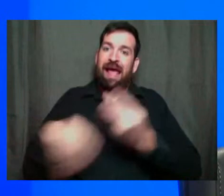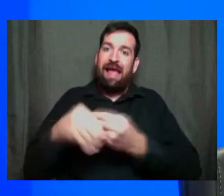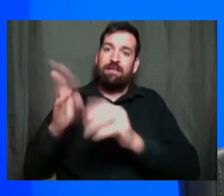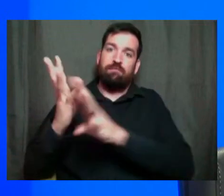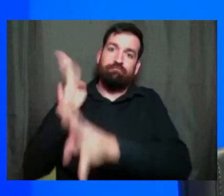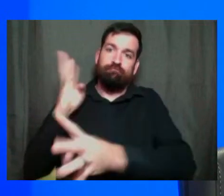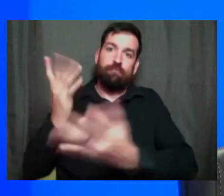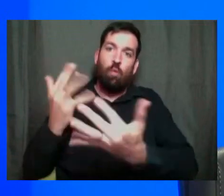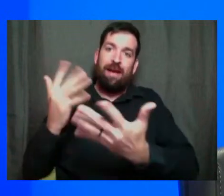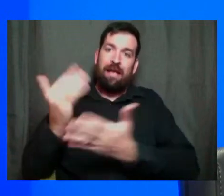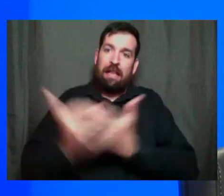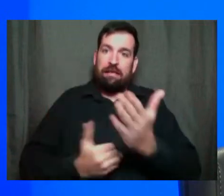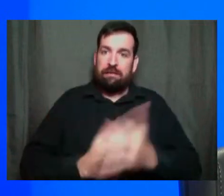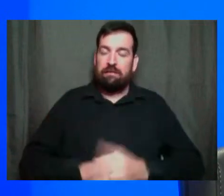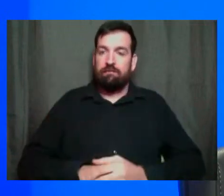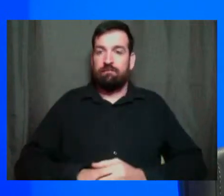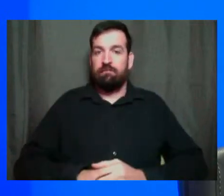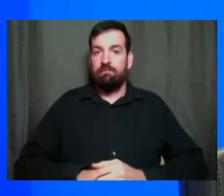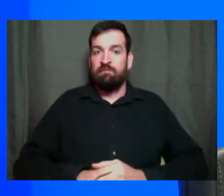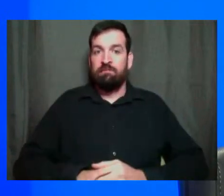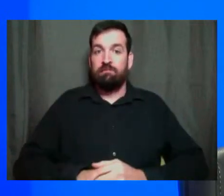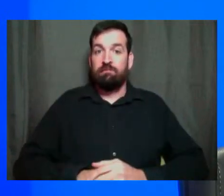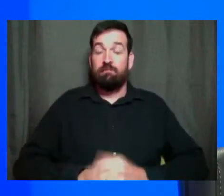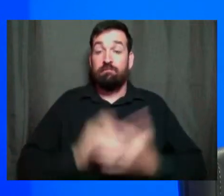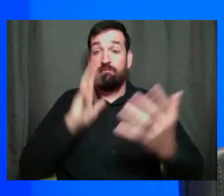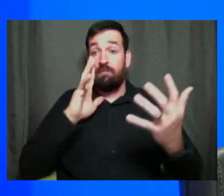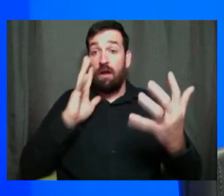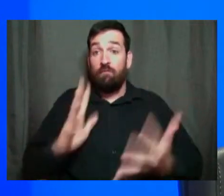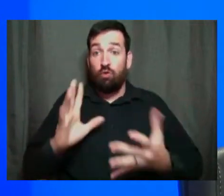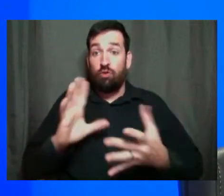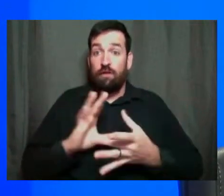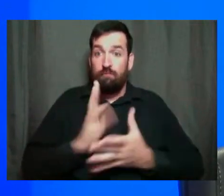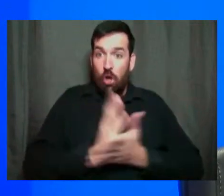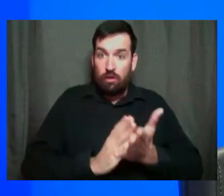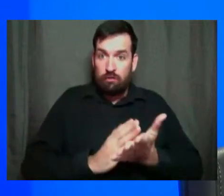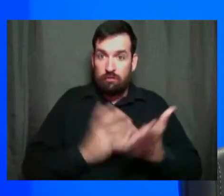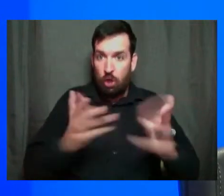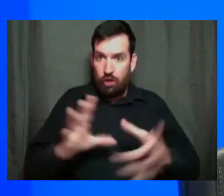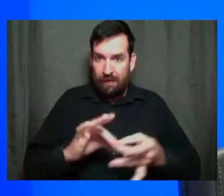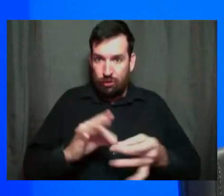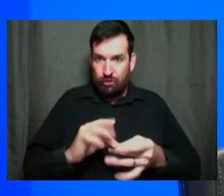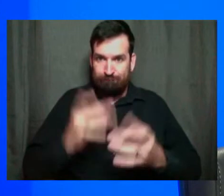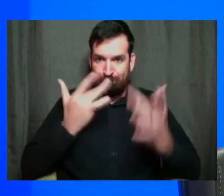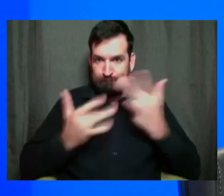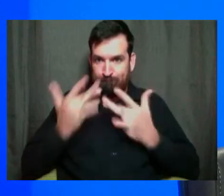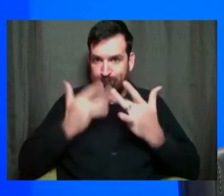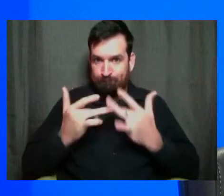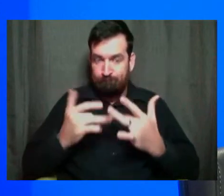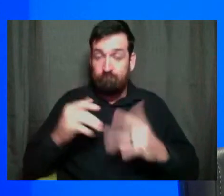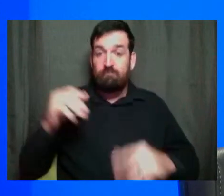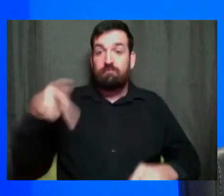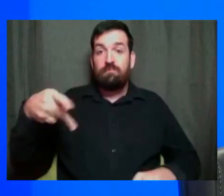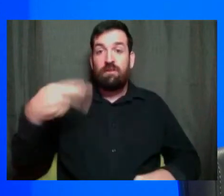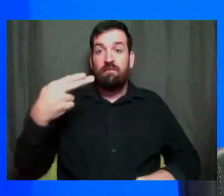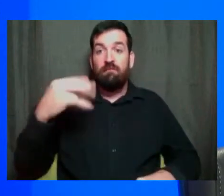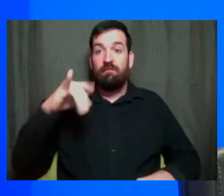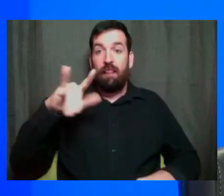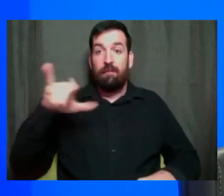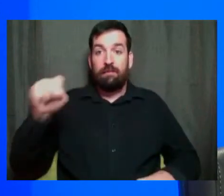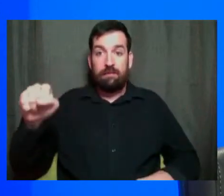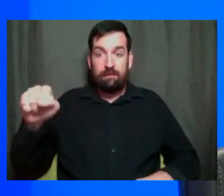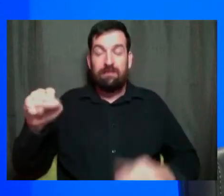really start the ball rolling. The unfortunate part is what I already mentioned is there's already a shortage. Now, Phillips Respironics has the new